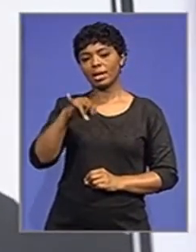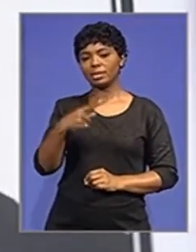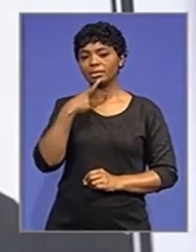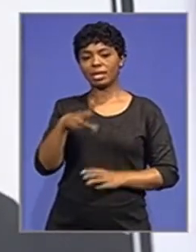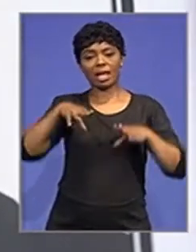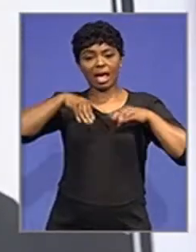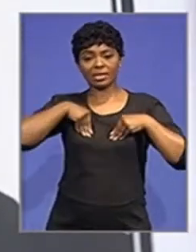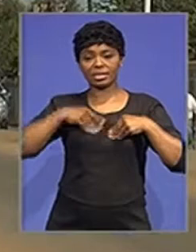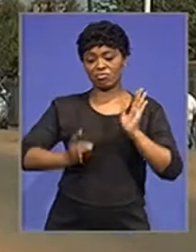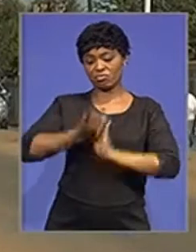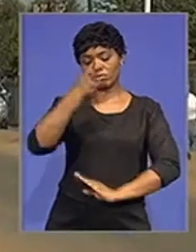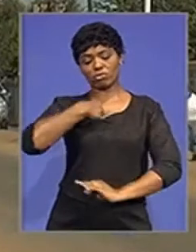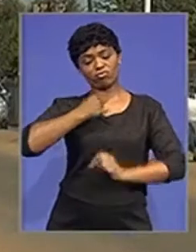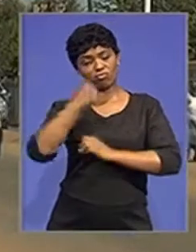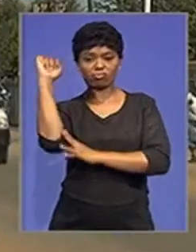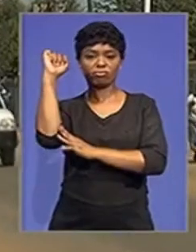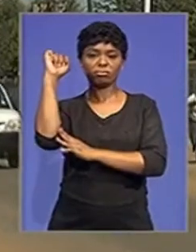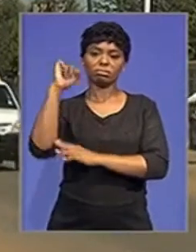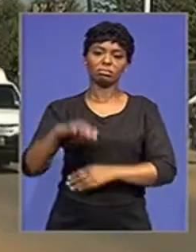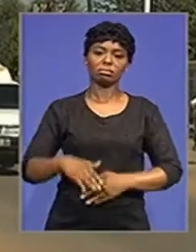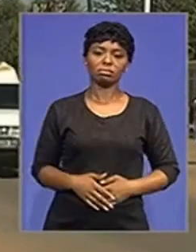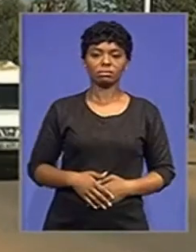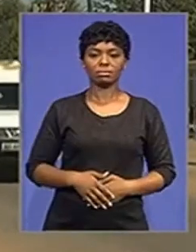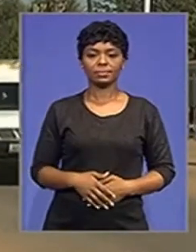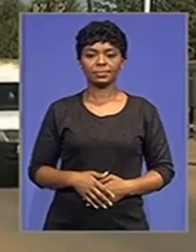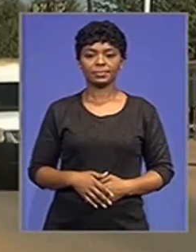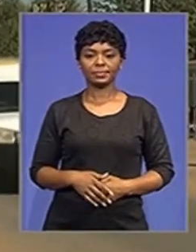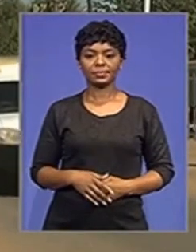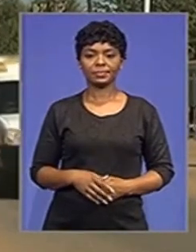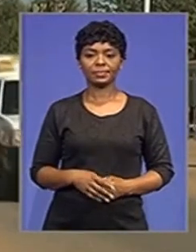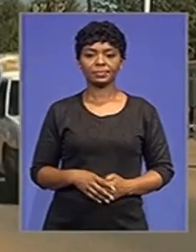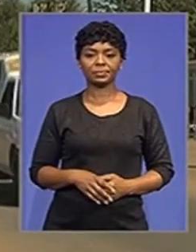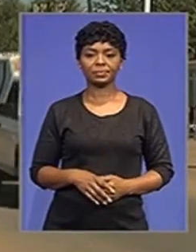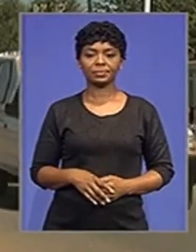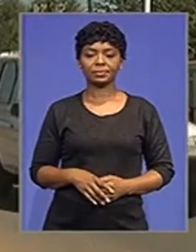tlosiwa ga gagwe. Sentle English, SABC News, Taung.